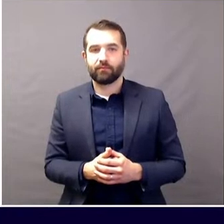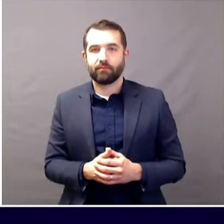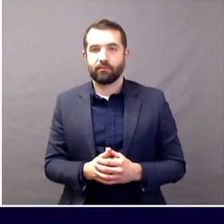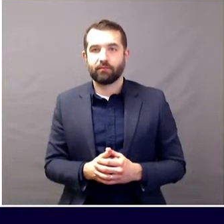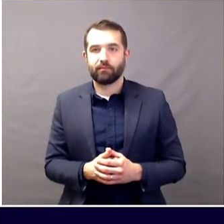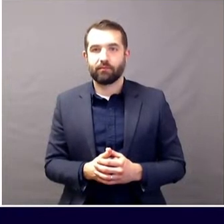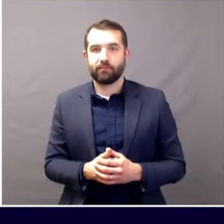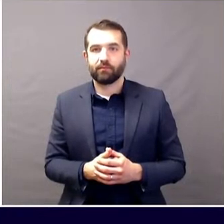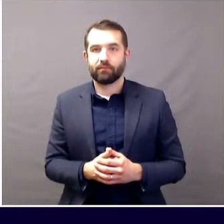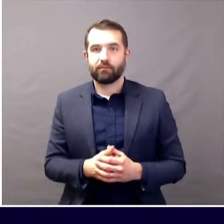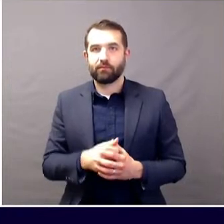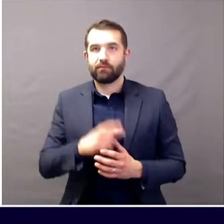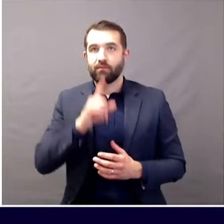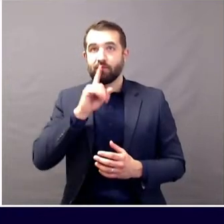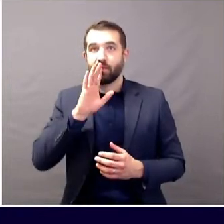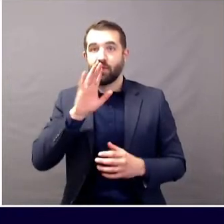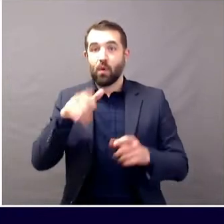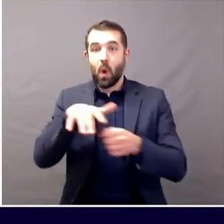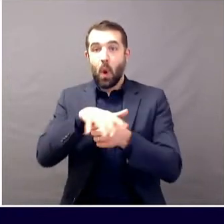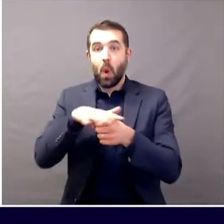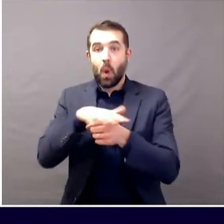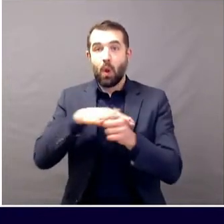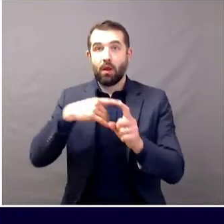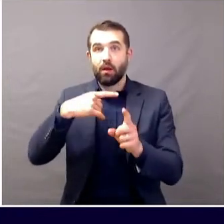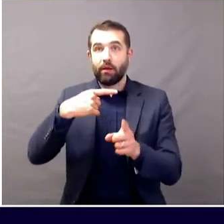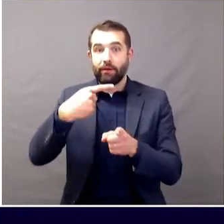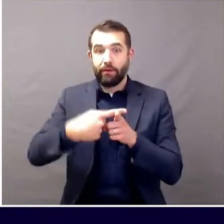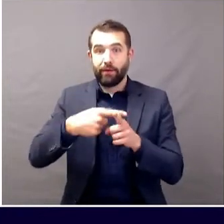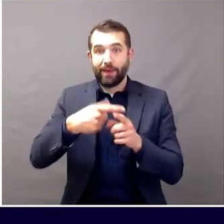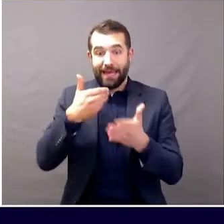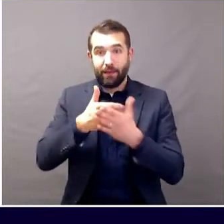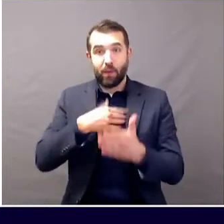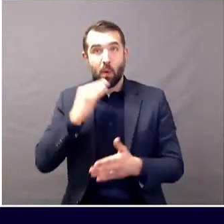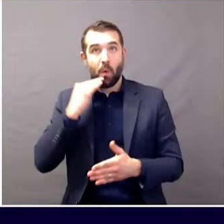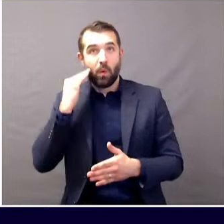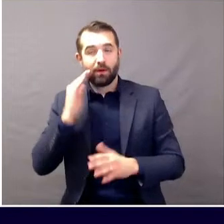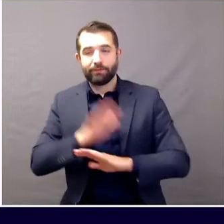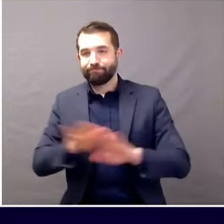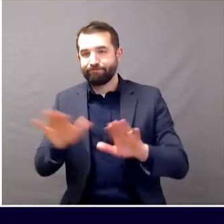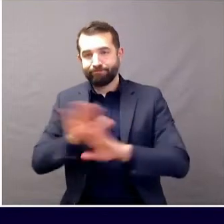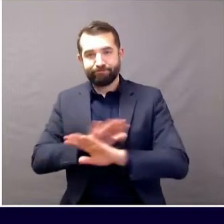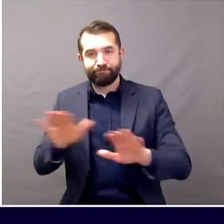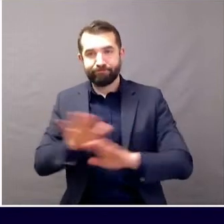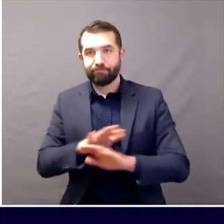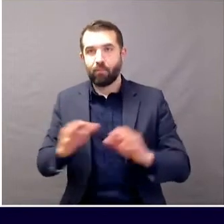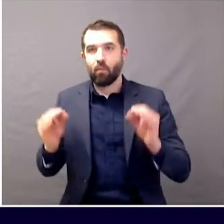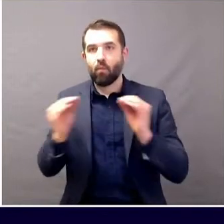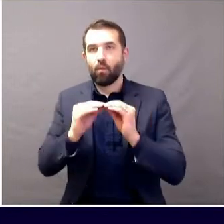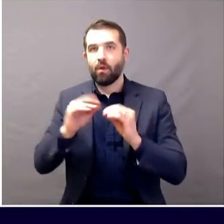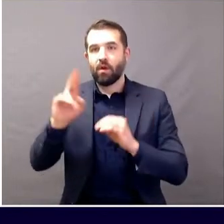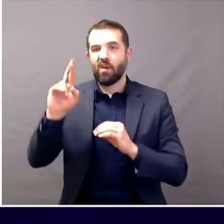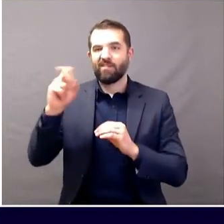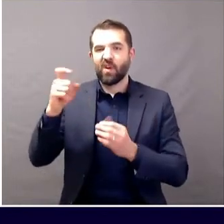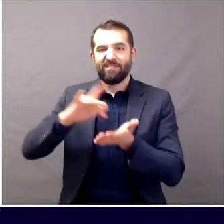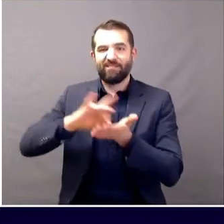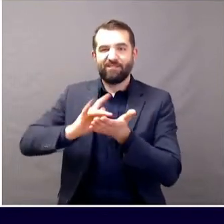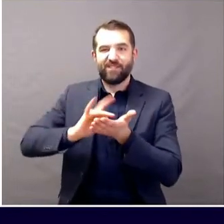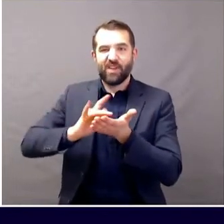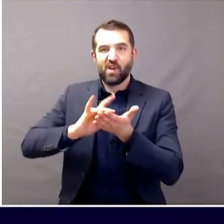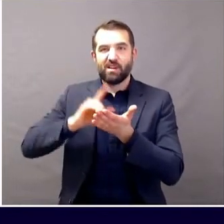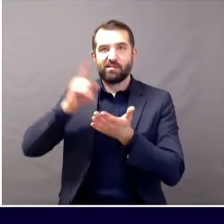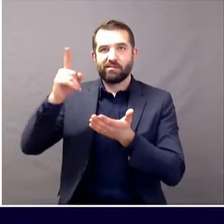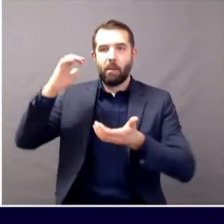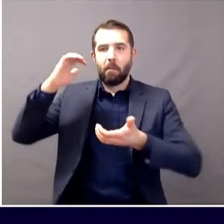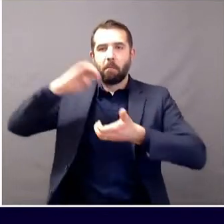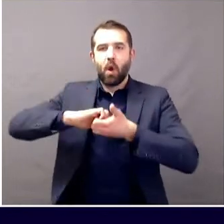storage as it relates to the pharmacy partnership to vaccinate long-term care. Those vaccines are being